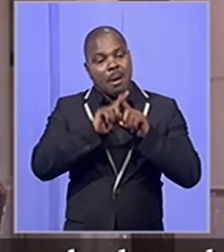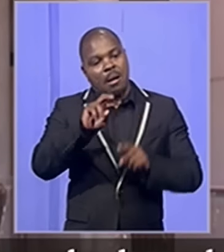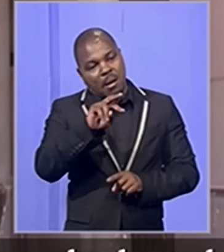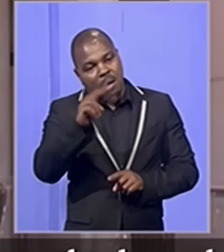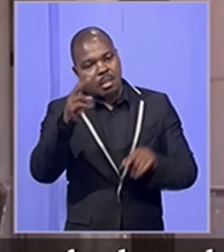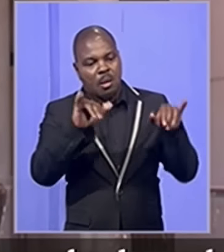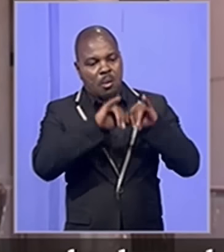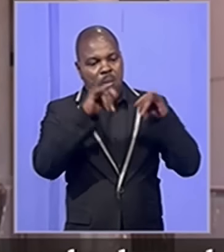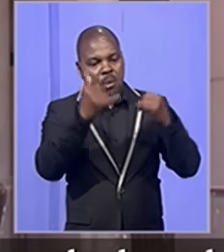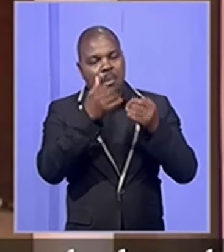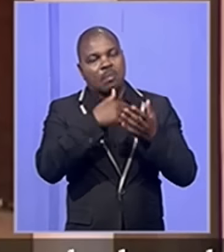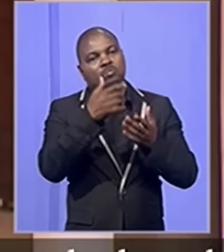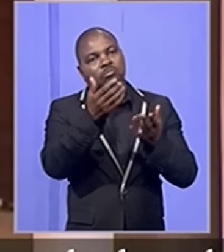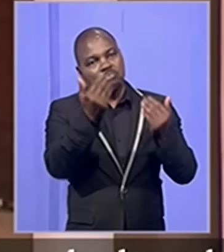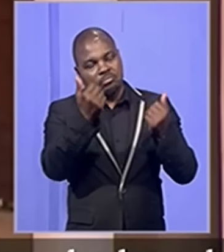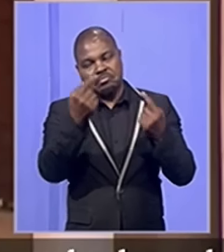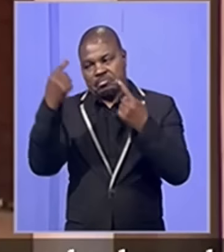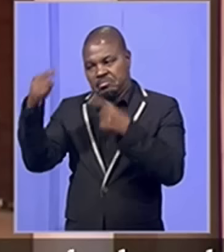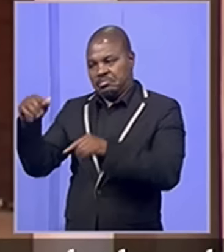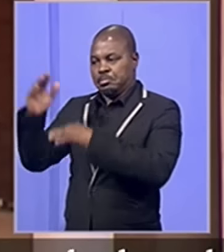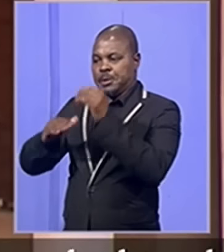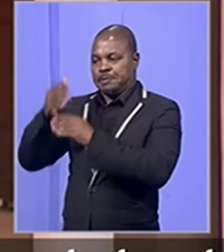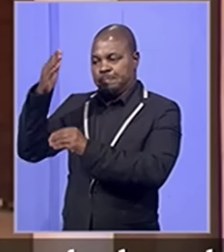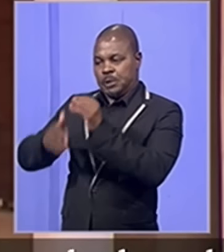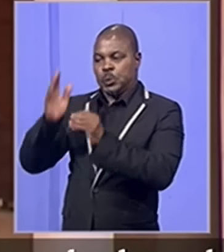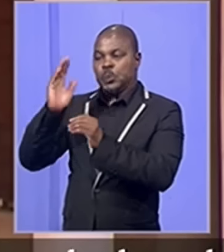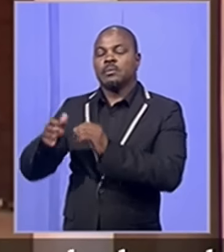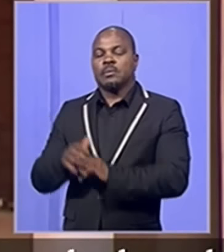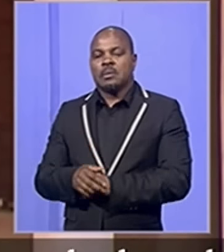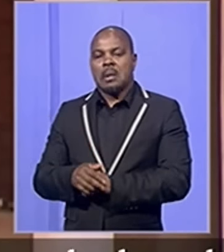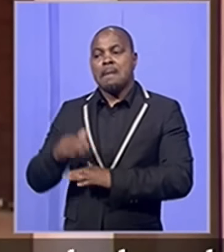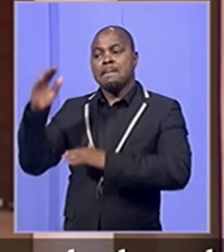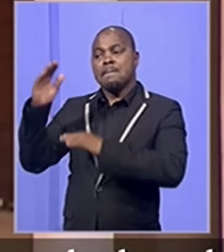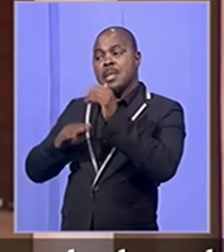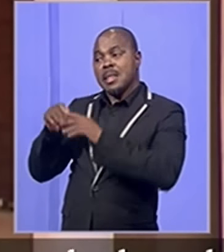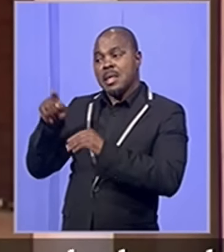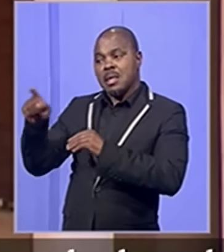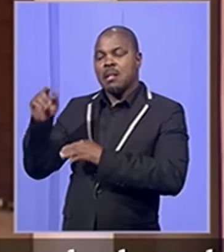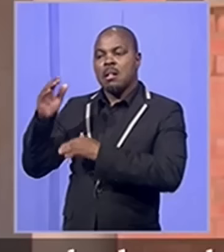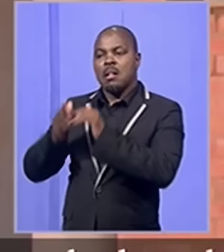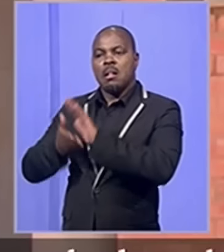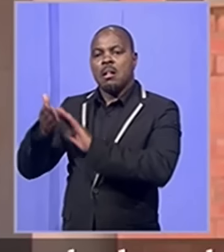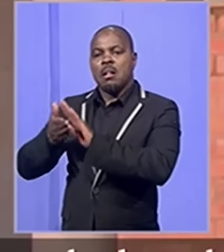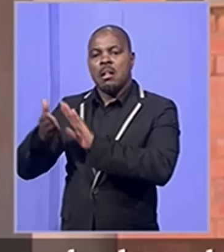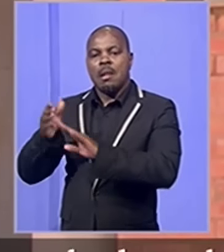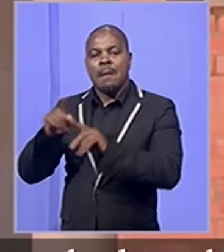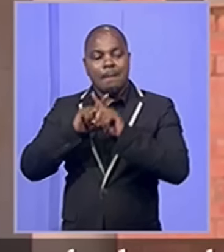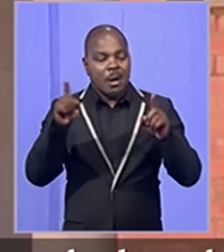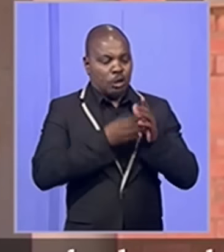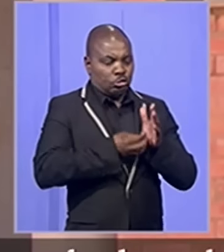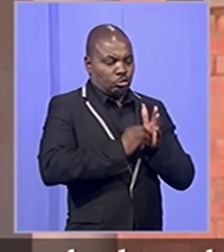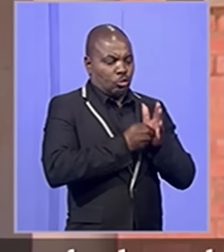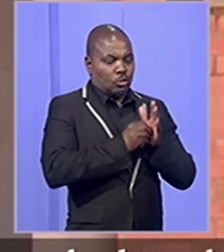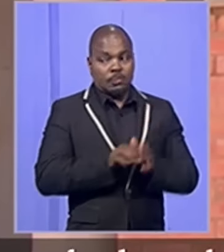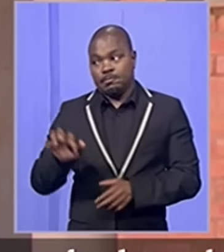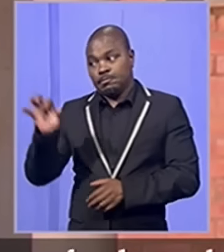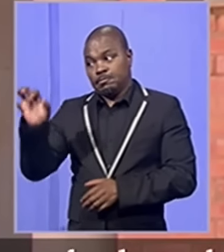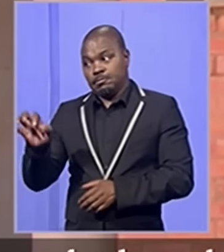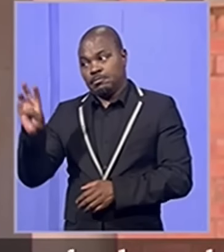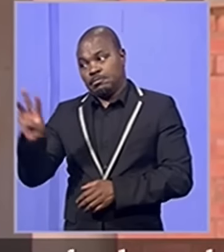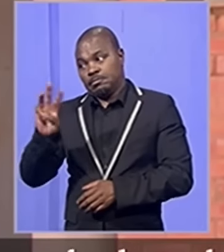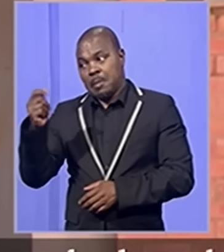e tshwanetseng go etsa tiro. Moago ono go begwa o emisitswe ke maloko a construction mafias ao a batlang karolo ya